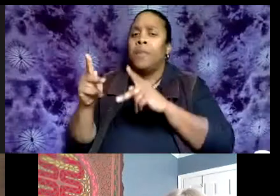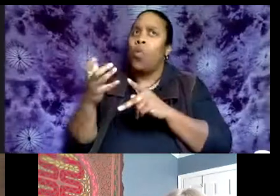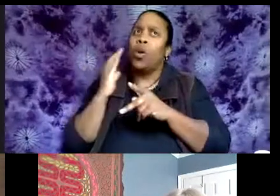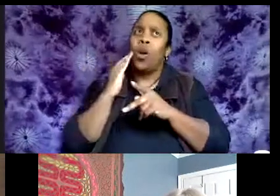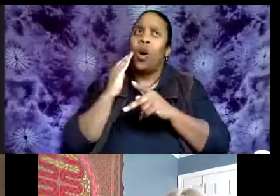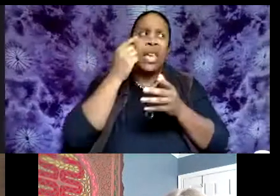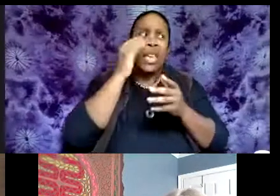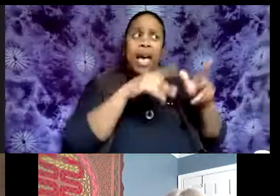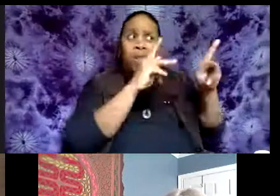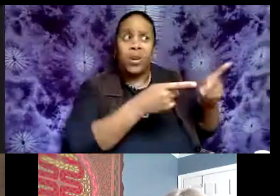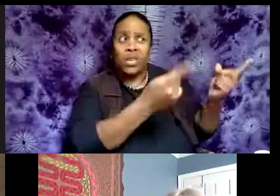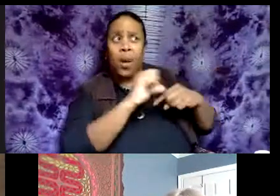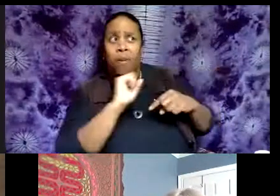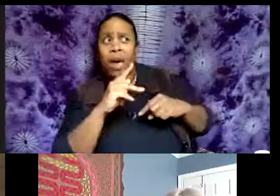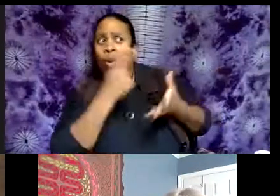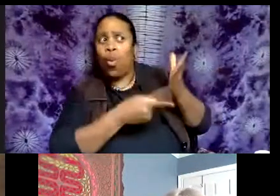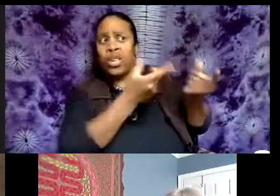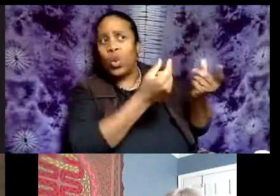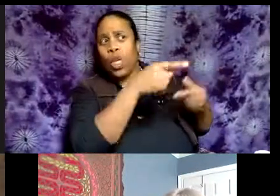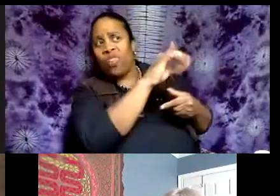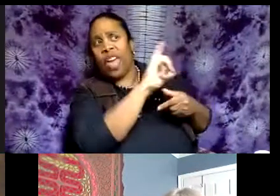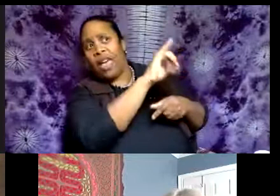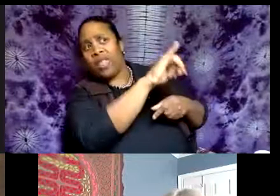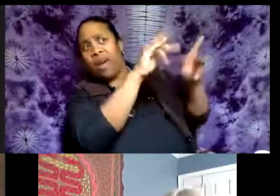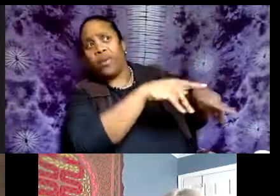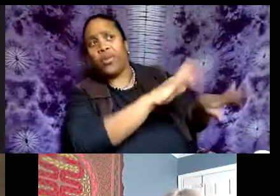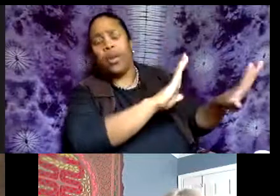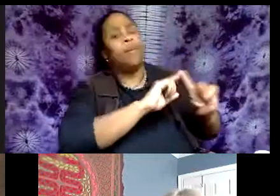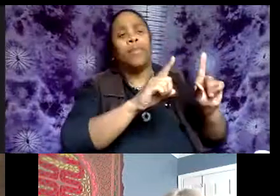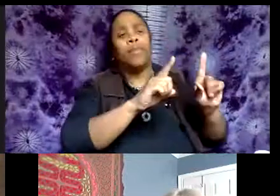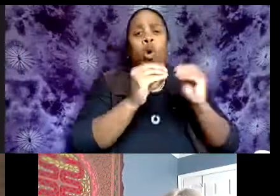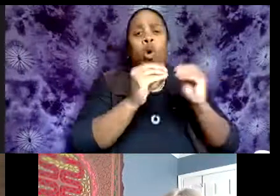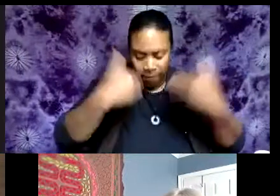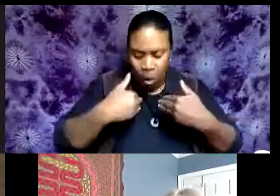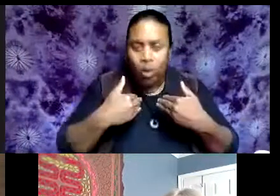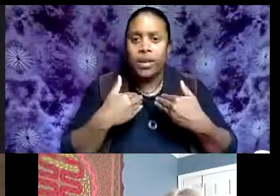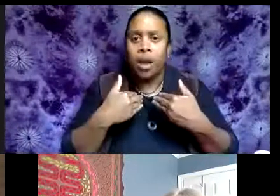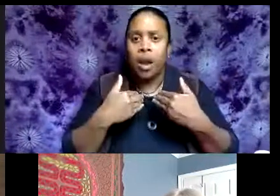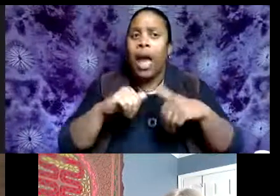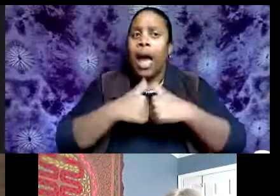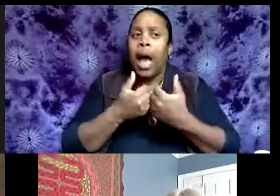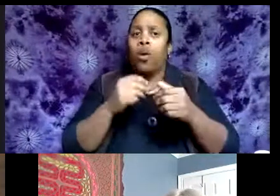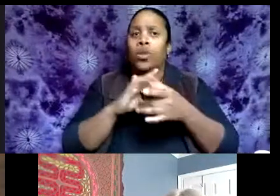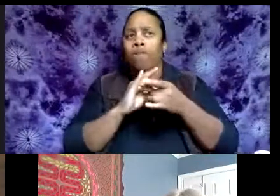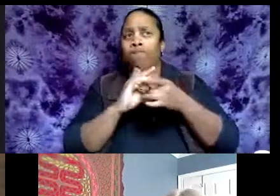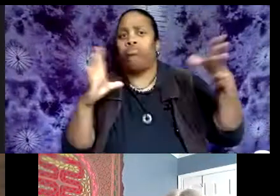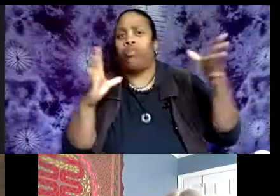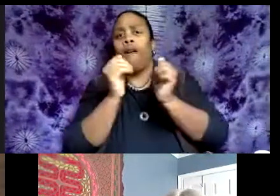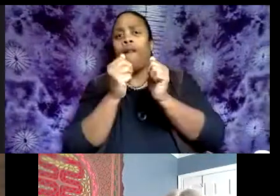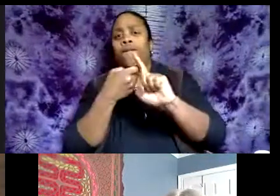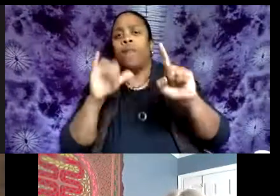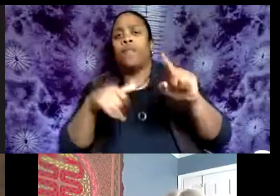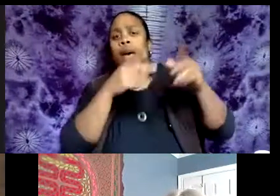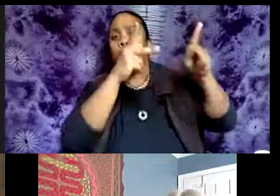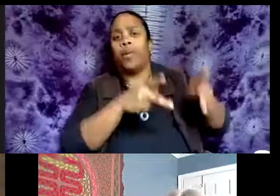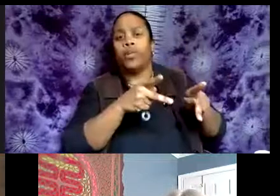doing? But what we really need to worry about is more of ourselves and what we need to do to break free from that person. Because if we, I think